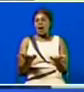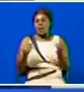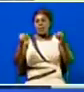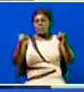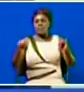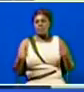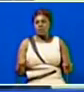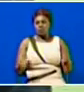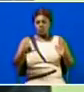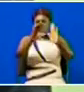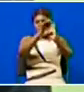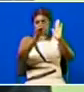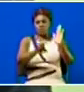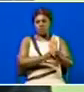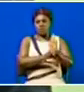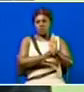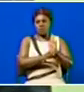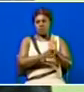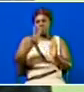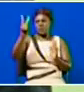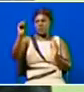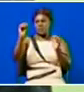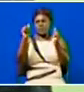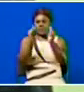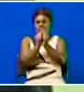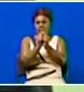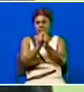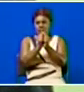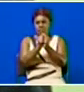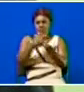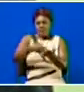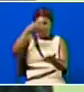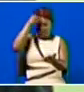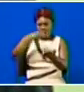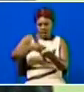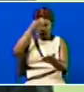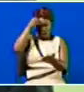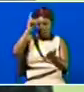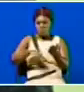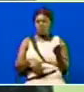implementation of the Constitution of Kenya 2010. And what have we learned so far?